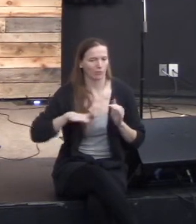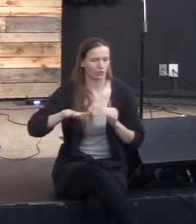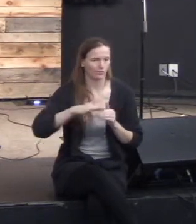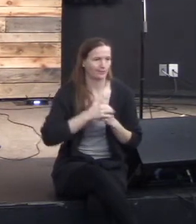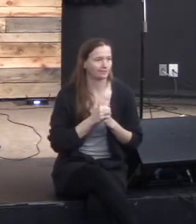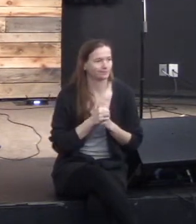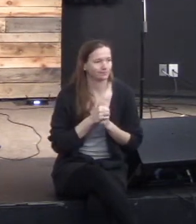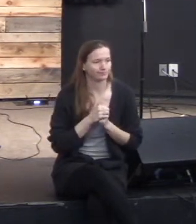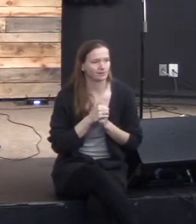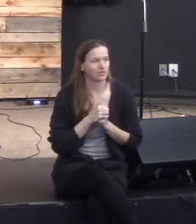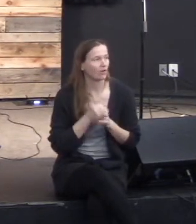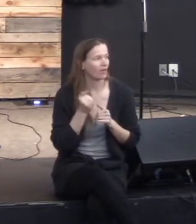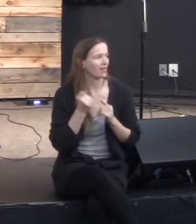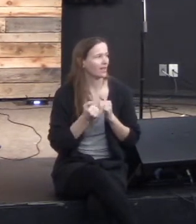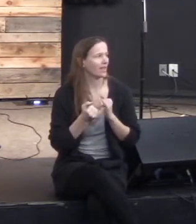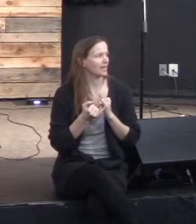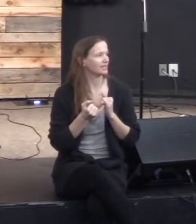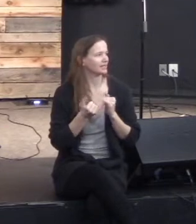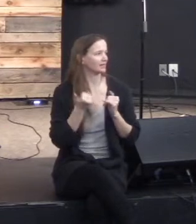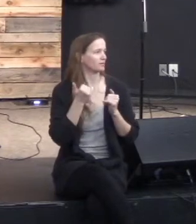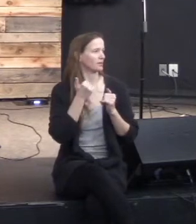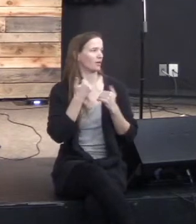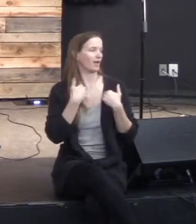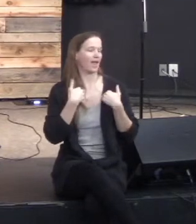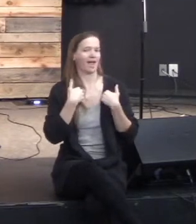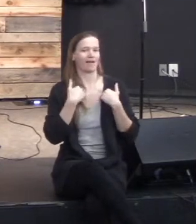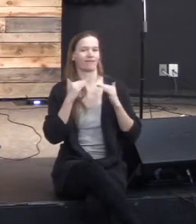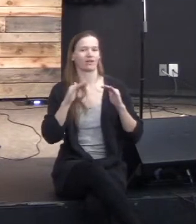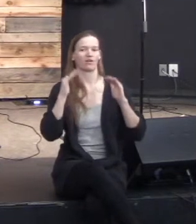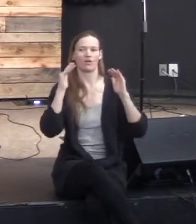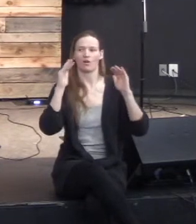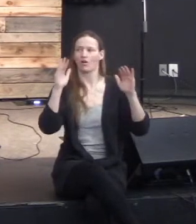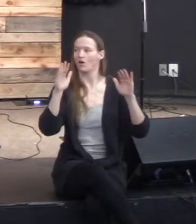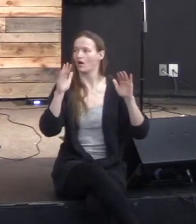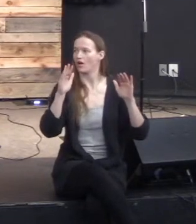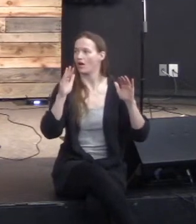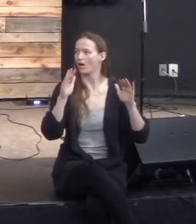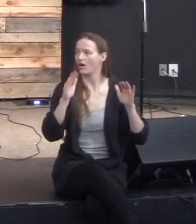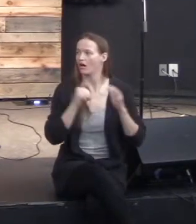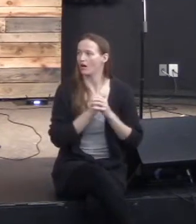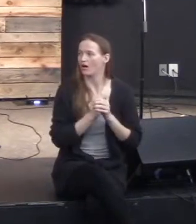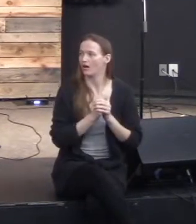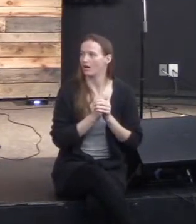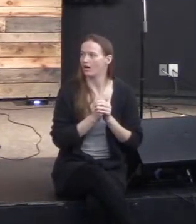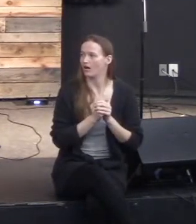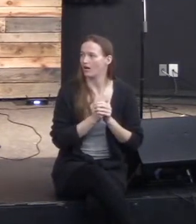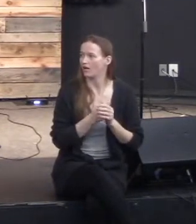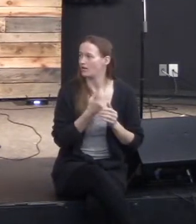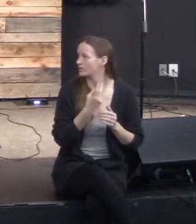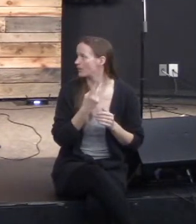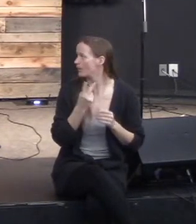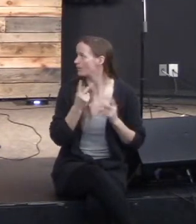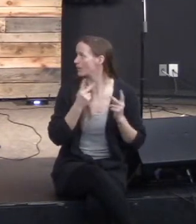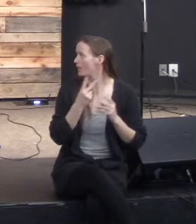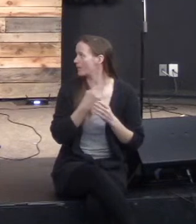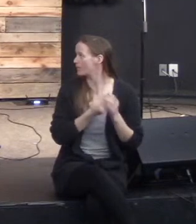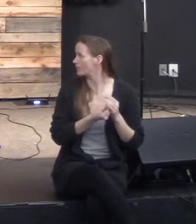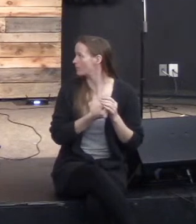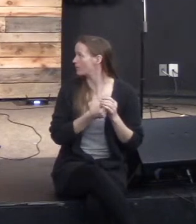a great couple, James and Kathy Hatcher, who have moved here, and they would like to introduce themselves to the